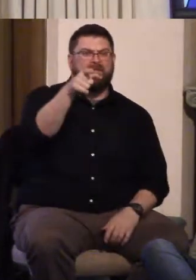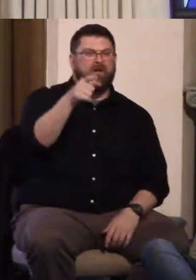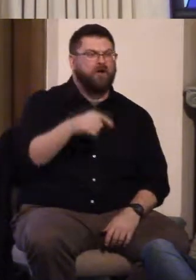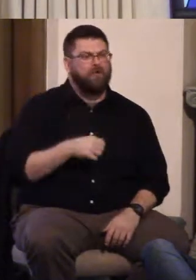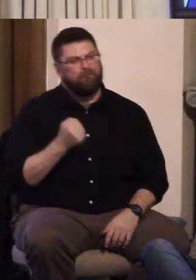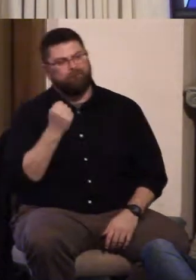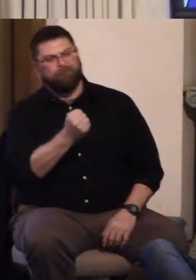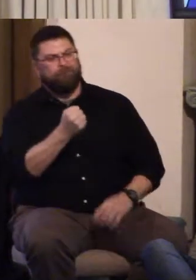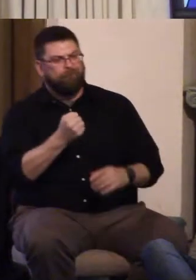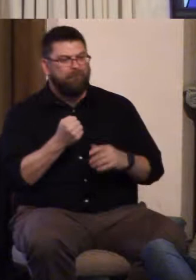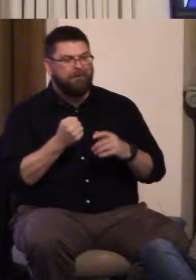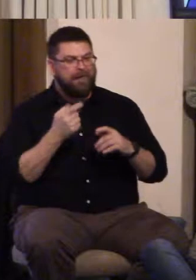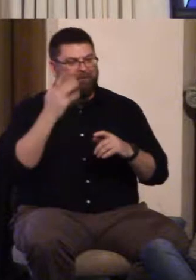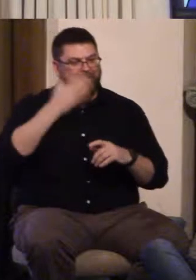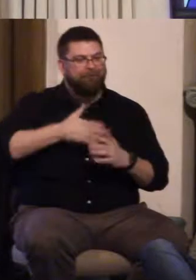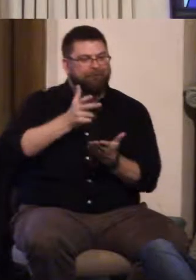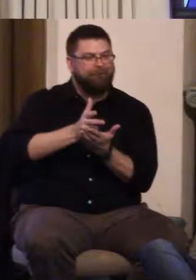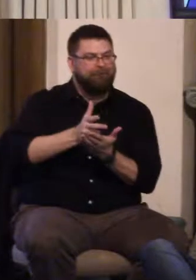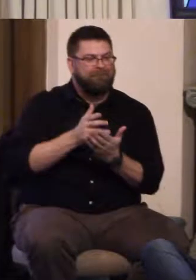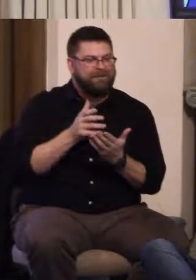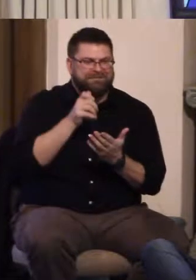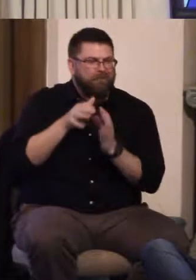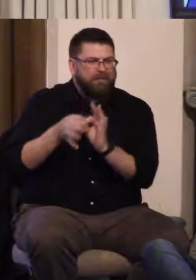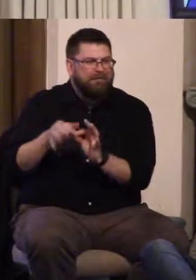who flipped us off at the stop sign.